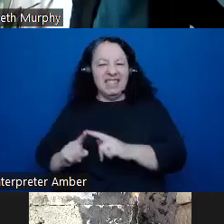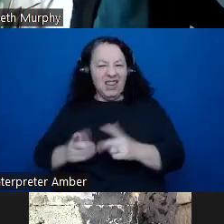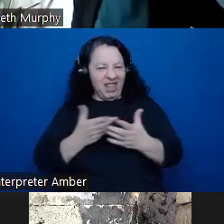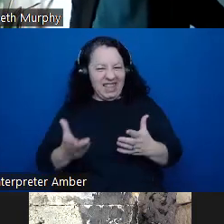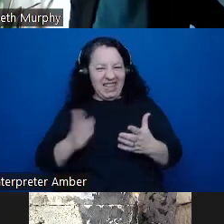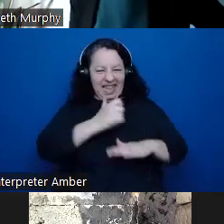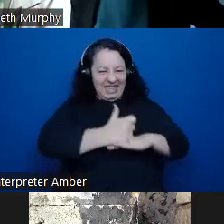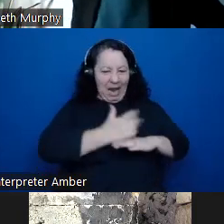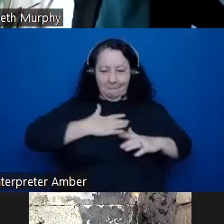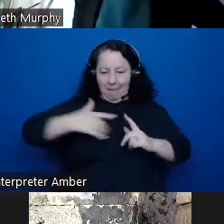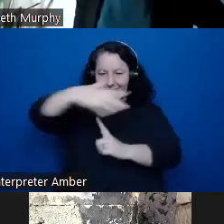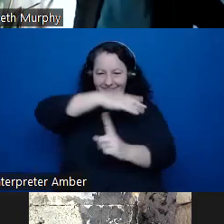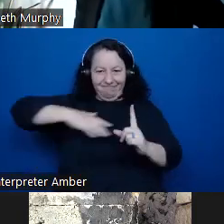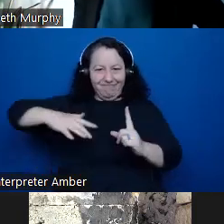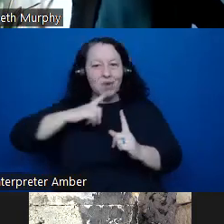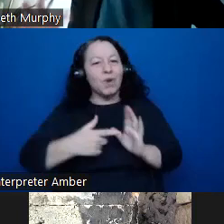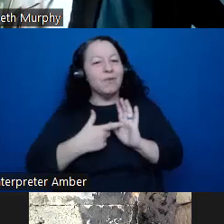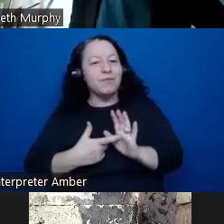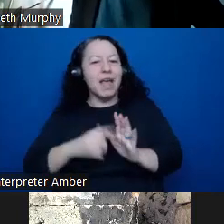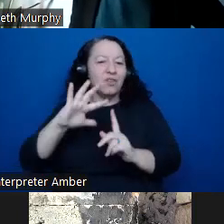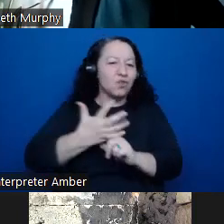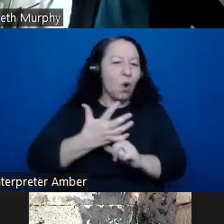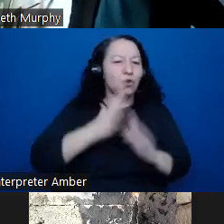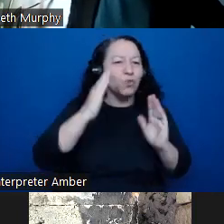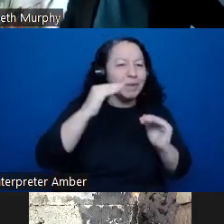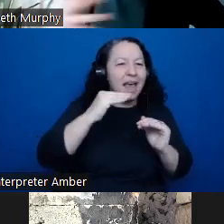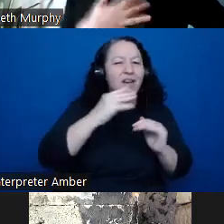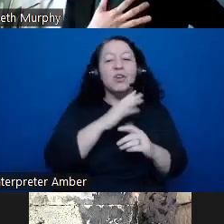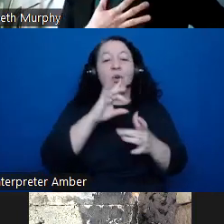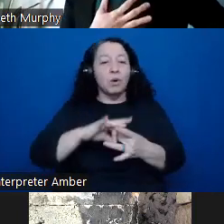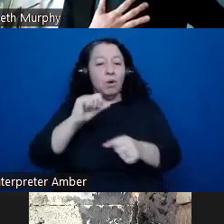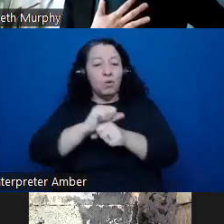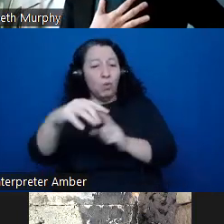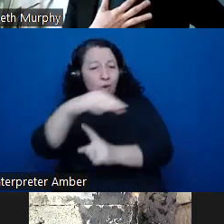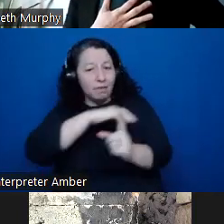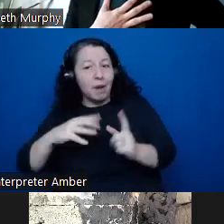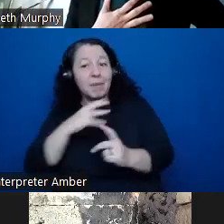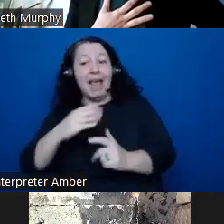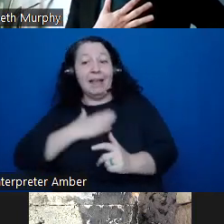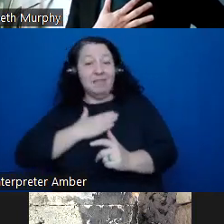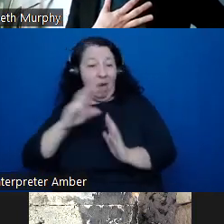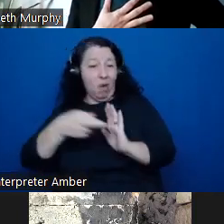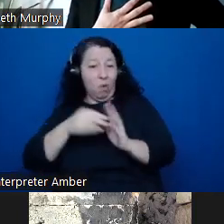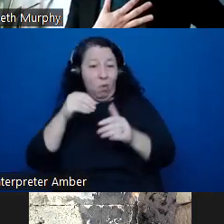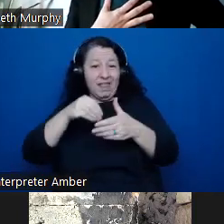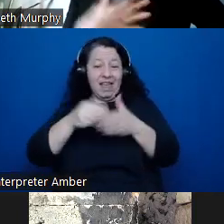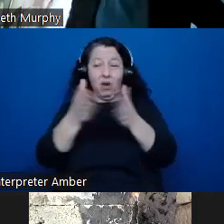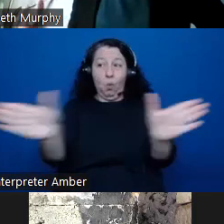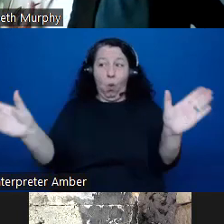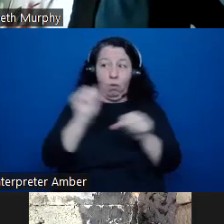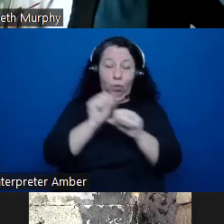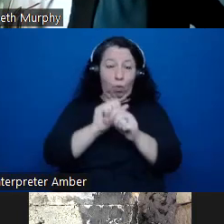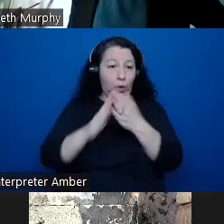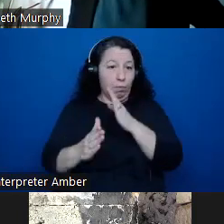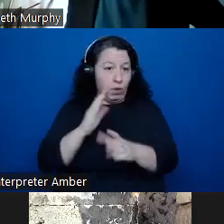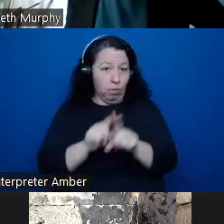spatially reflect sets of cultural expectations regarding the work environment and my role in a wider work community.